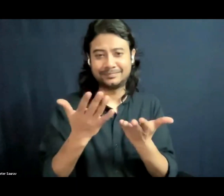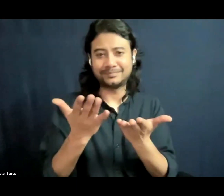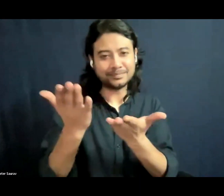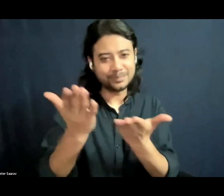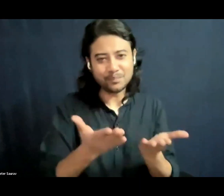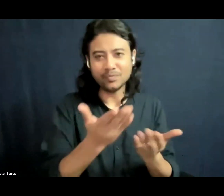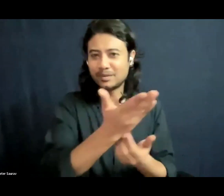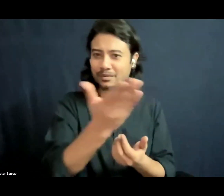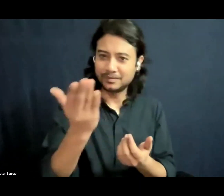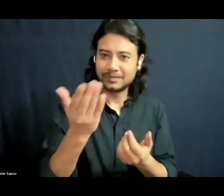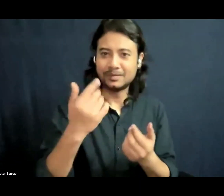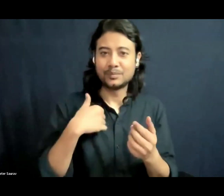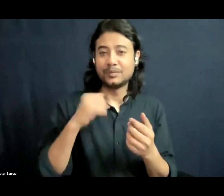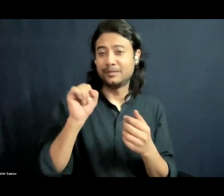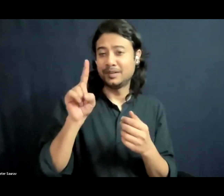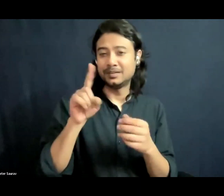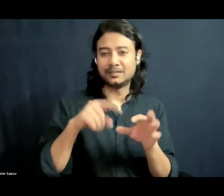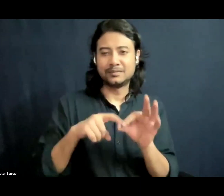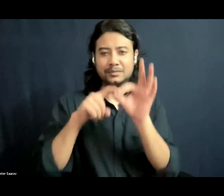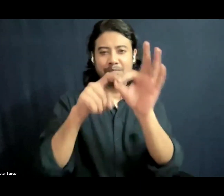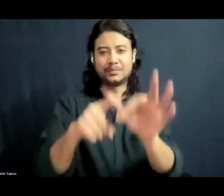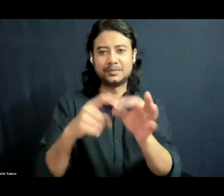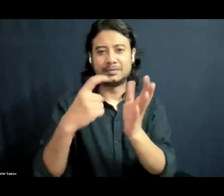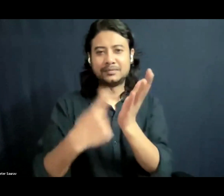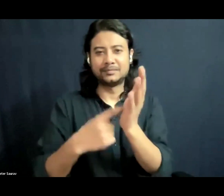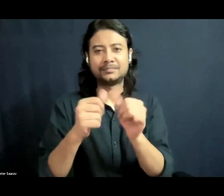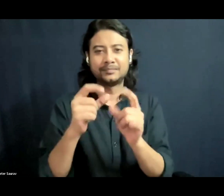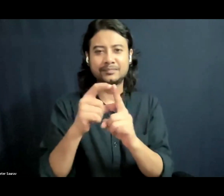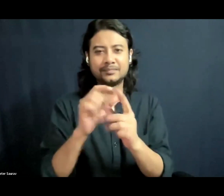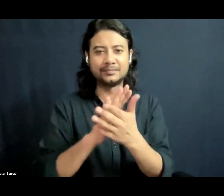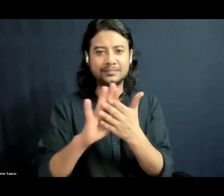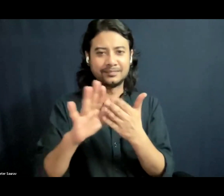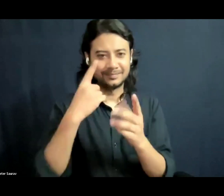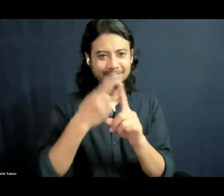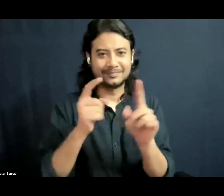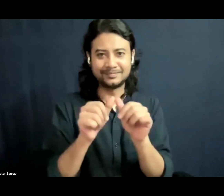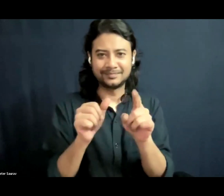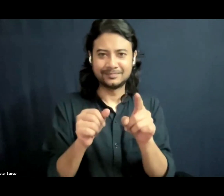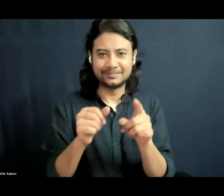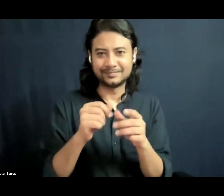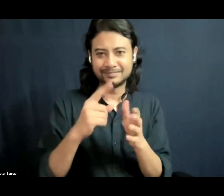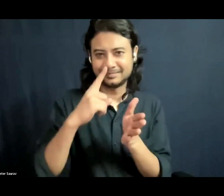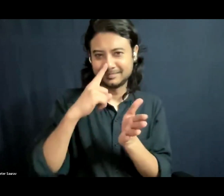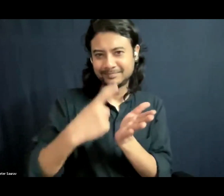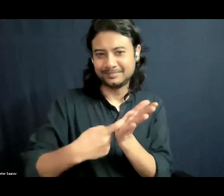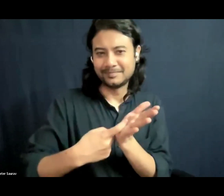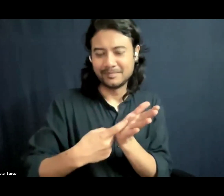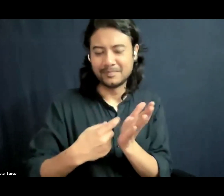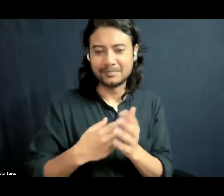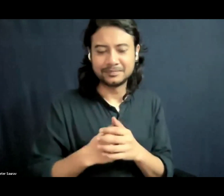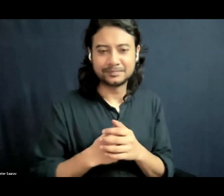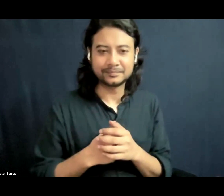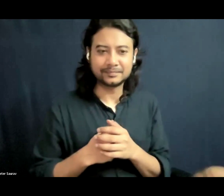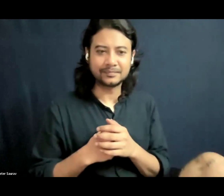question for you, Radhika, and just to make sure we have enough time for all of our panelists today, I'd just ask you